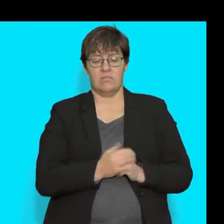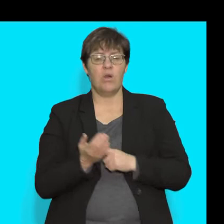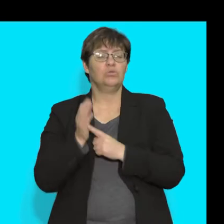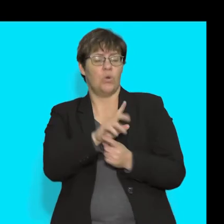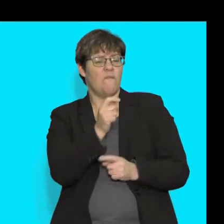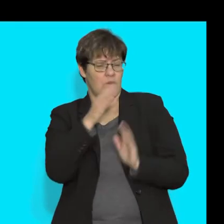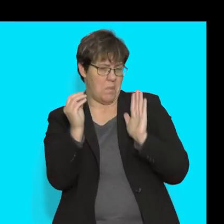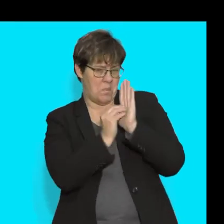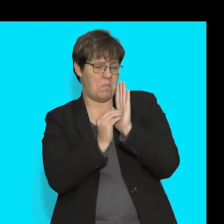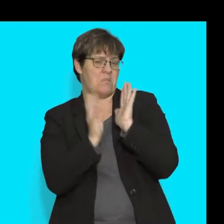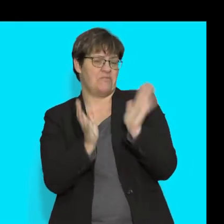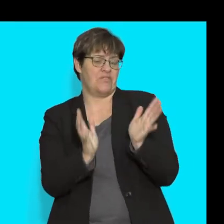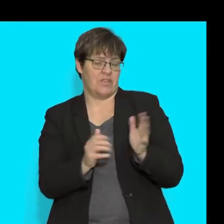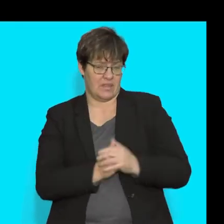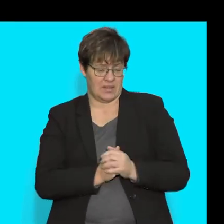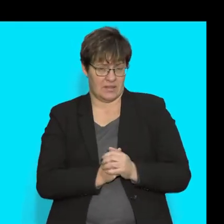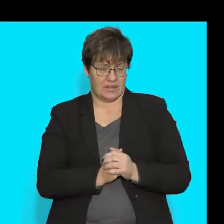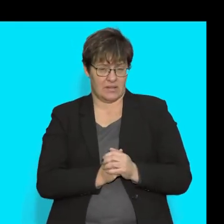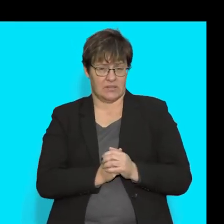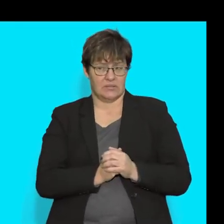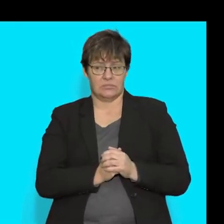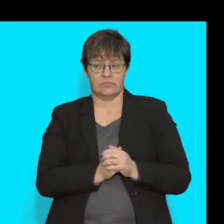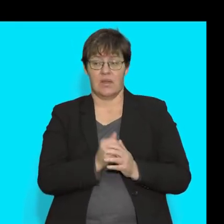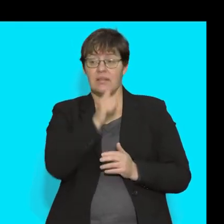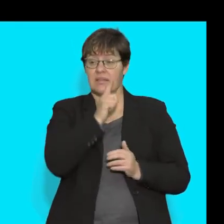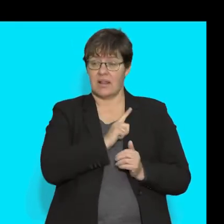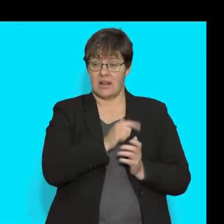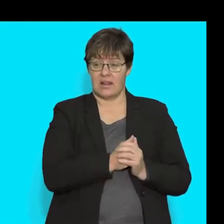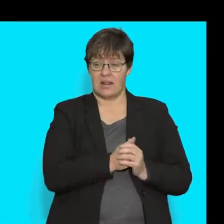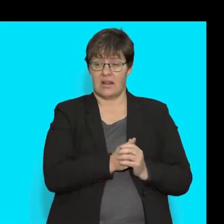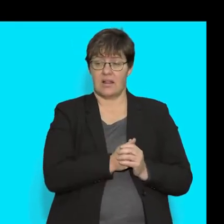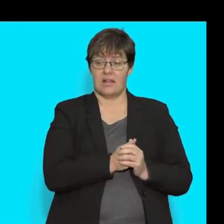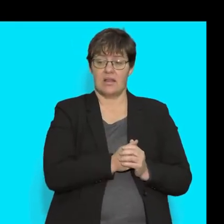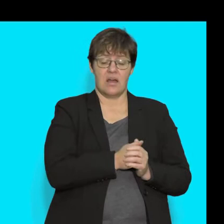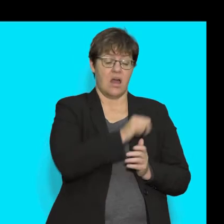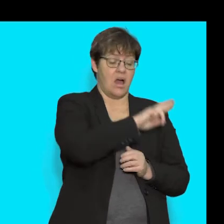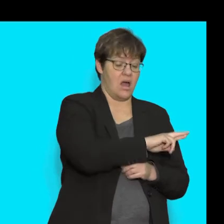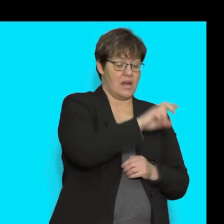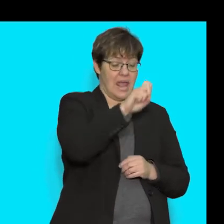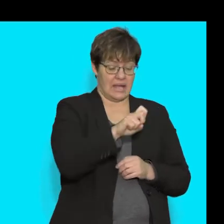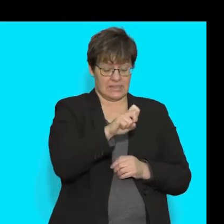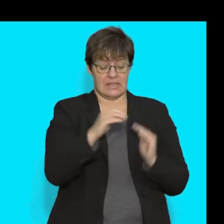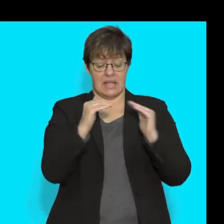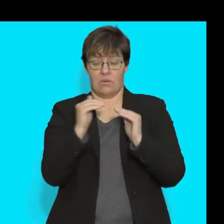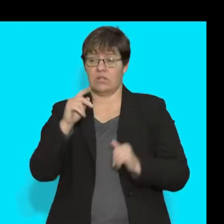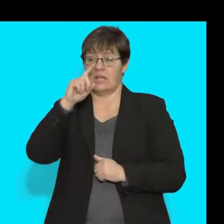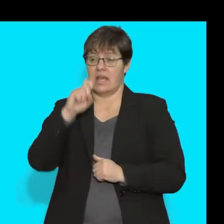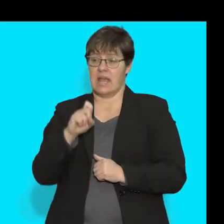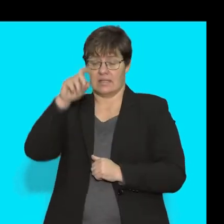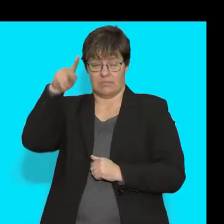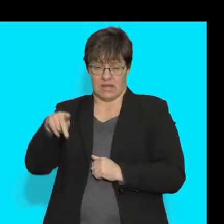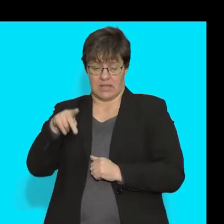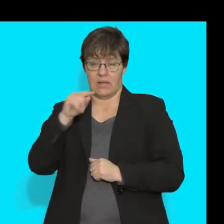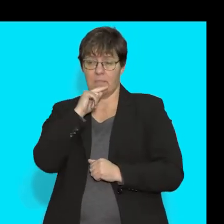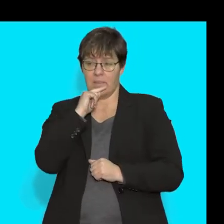Now, they've showed us a few things on this diagram. One, they told us that Rx